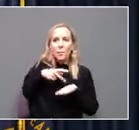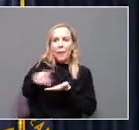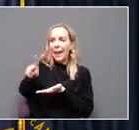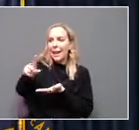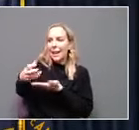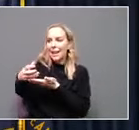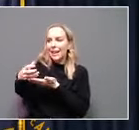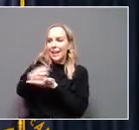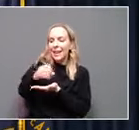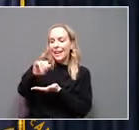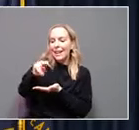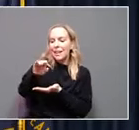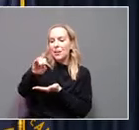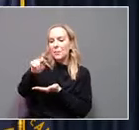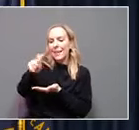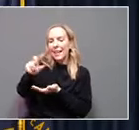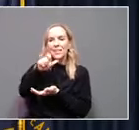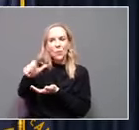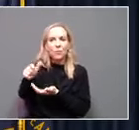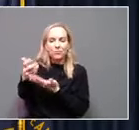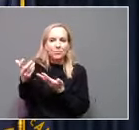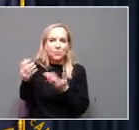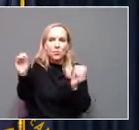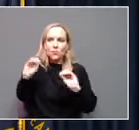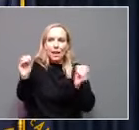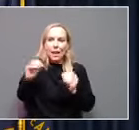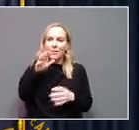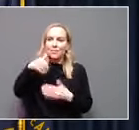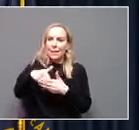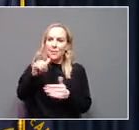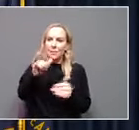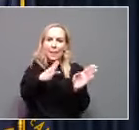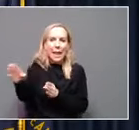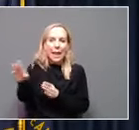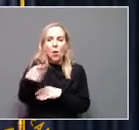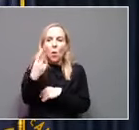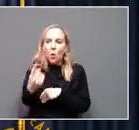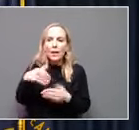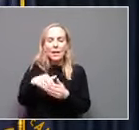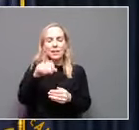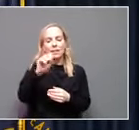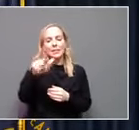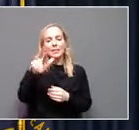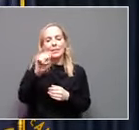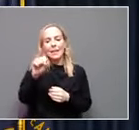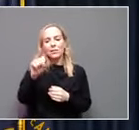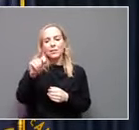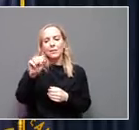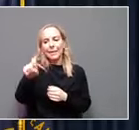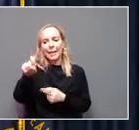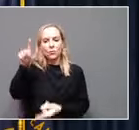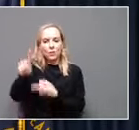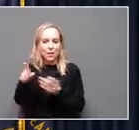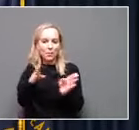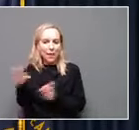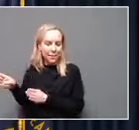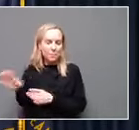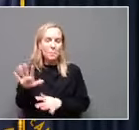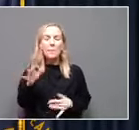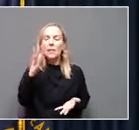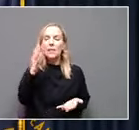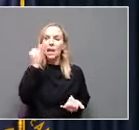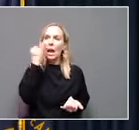enough. They're not helped in any plan other than the sales tax reduction plan. And the idea of doing